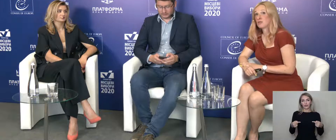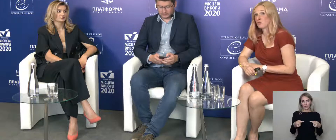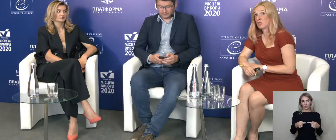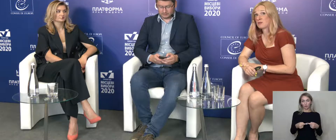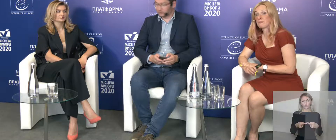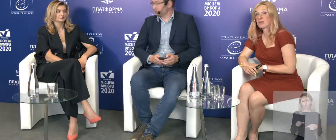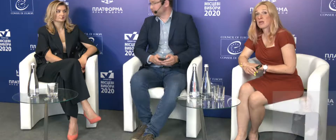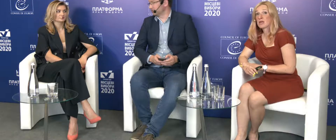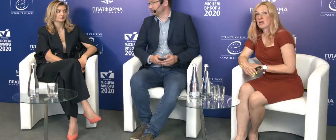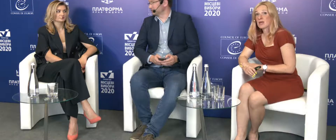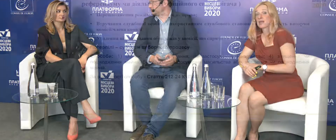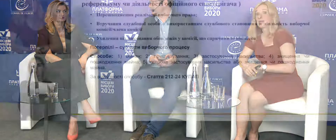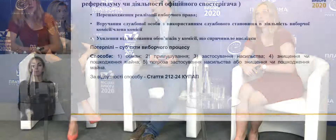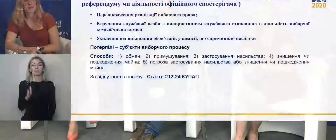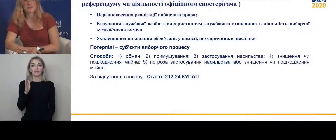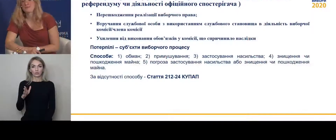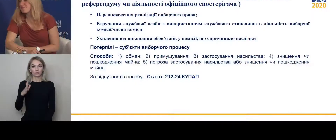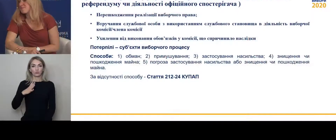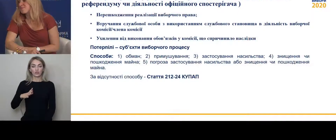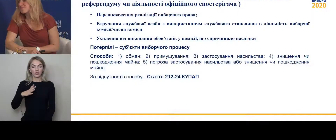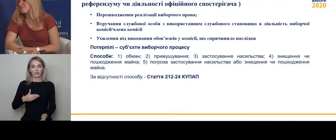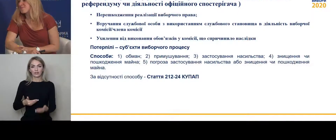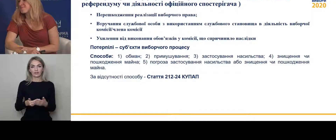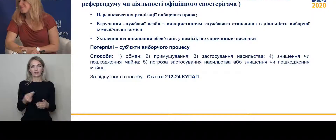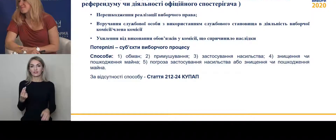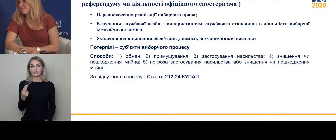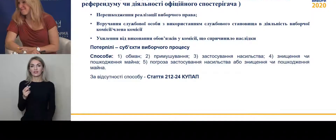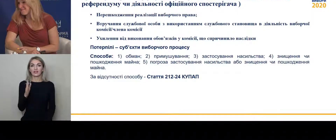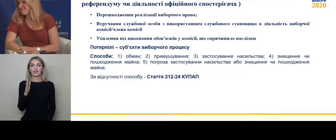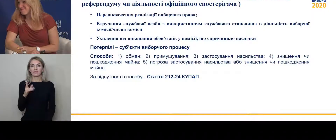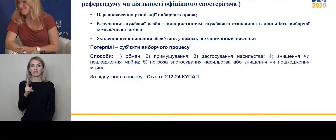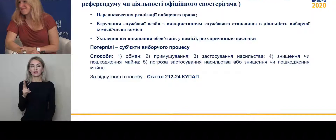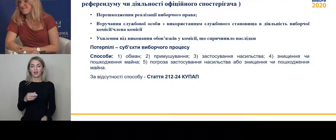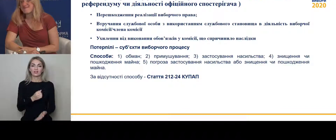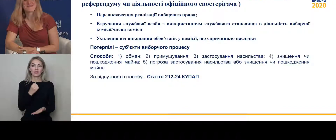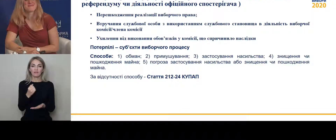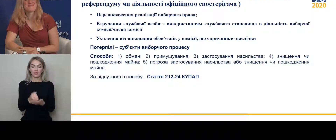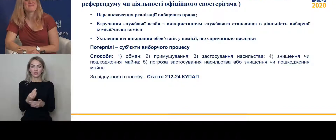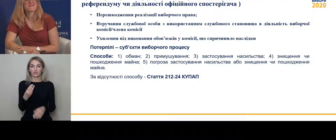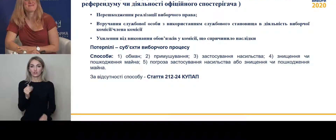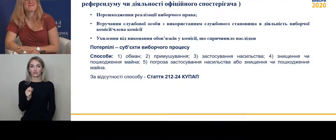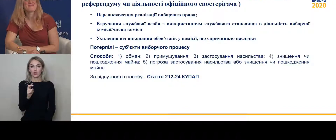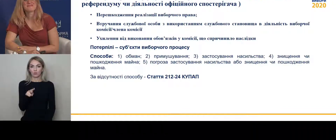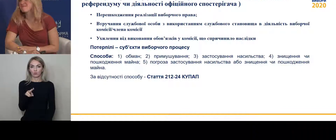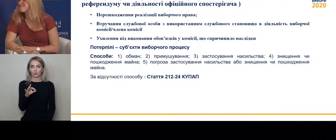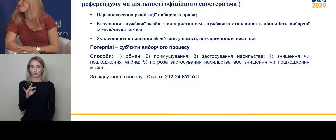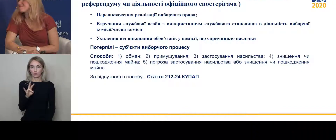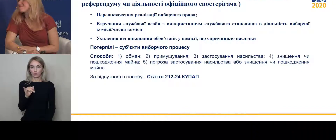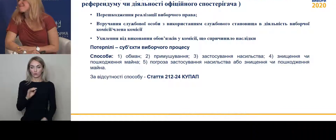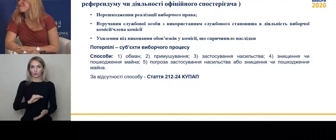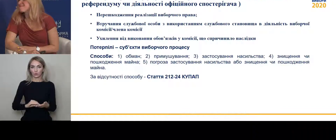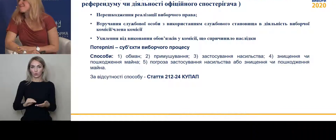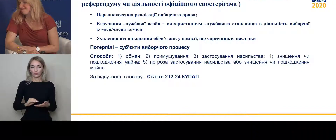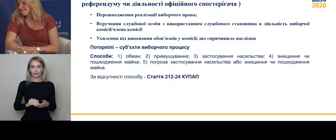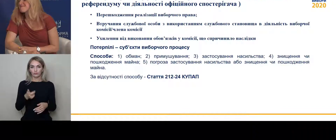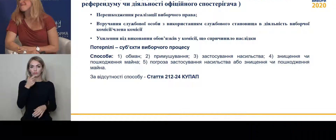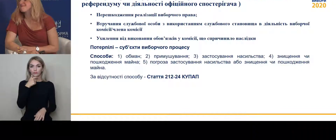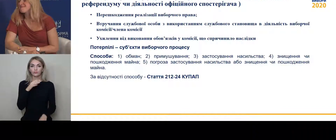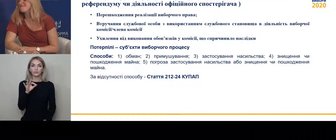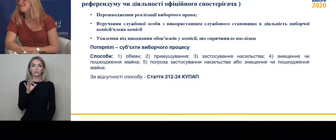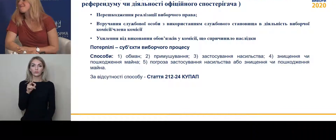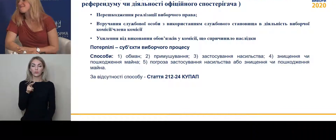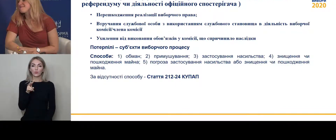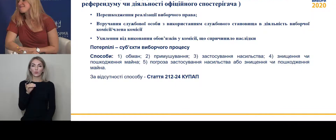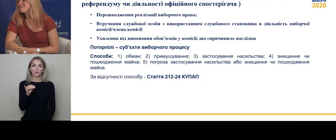doing it is a different thing, and it depends on the case-by-case basis. We're looking forward to the template approved by the